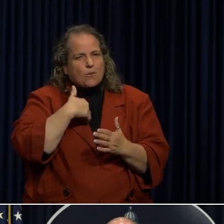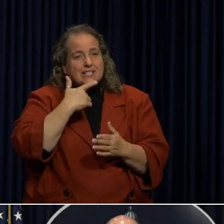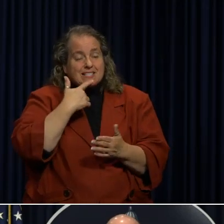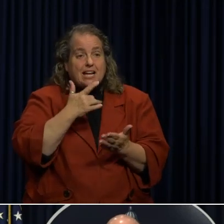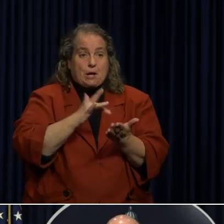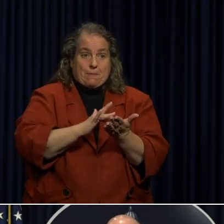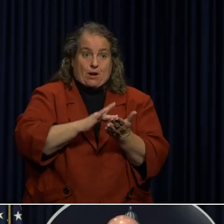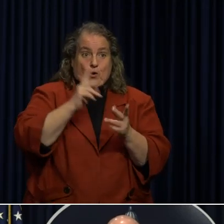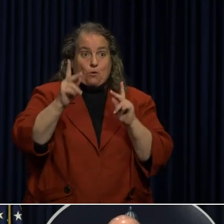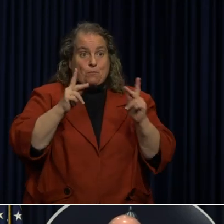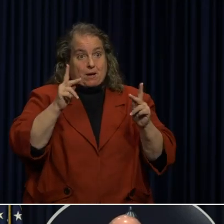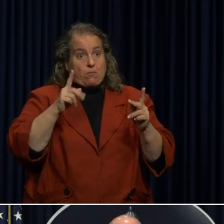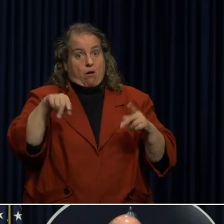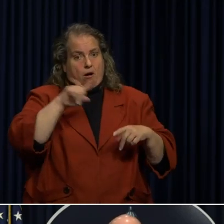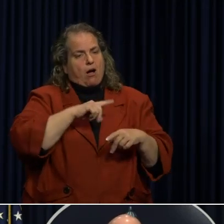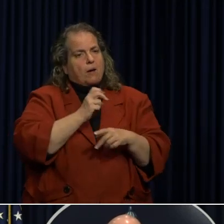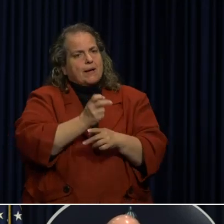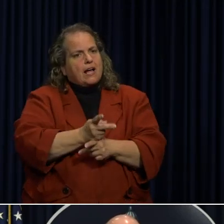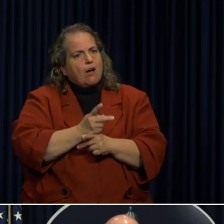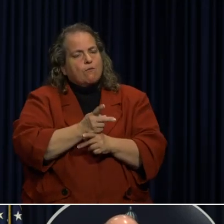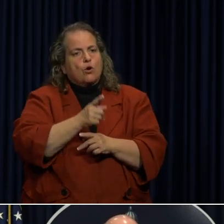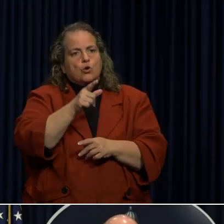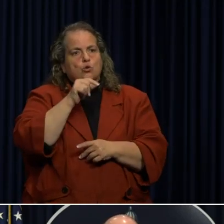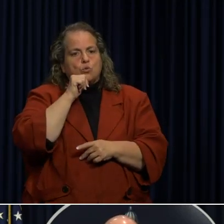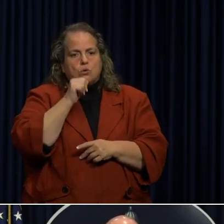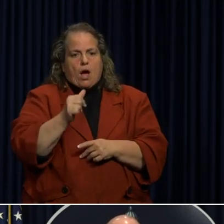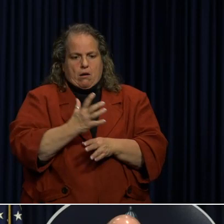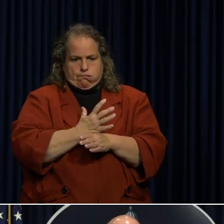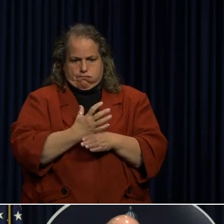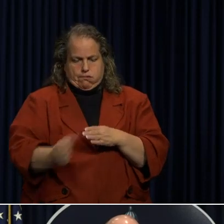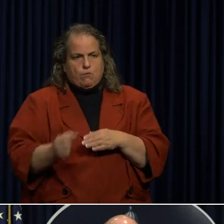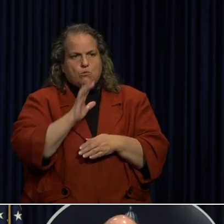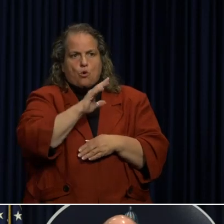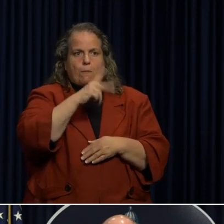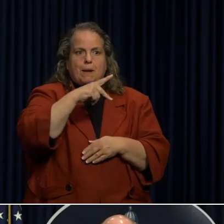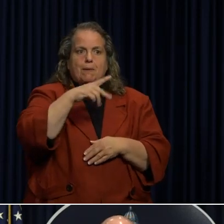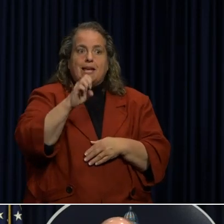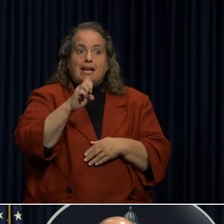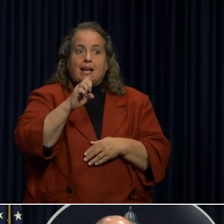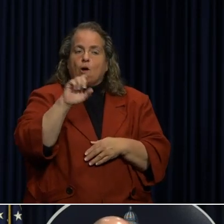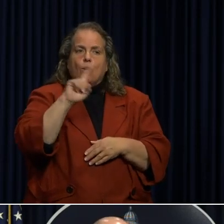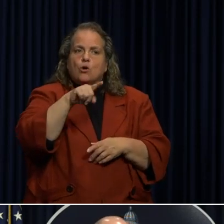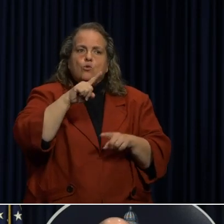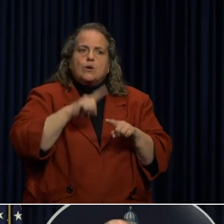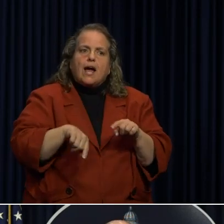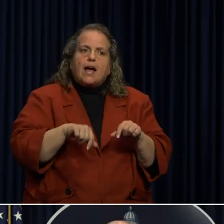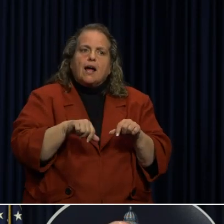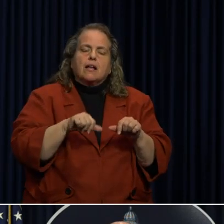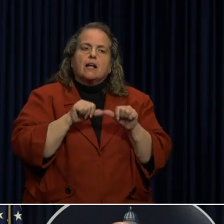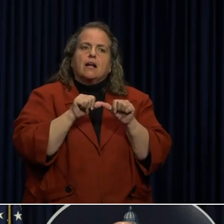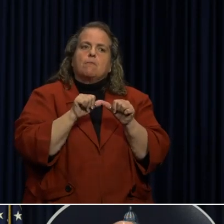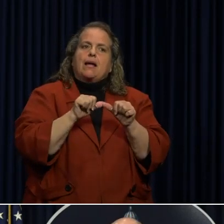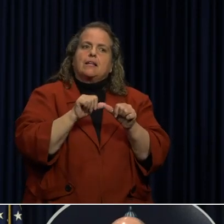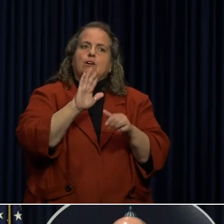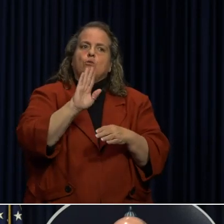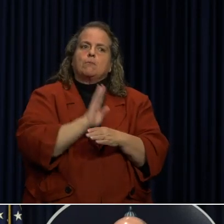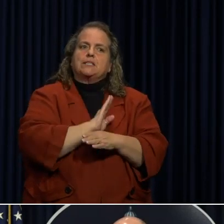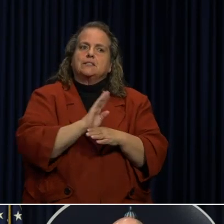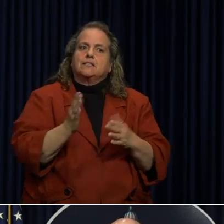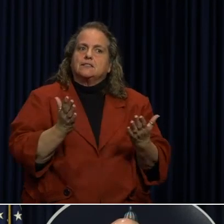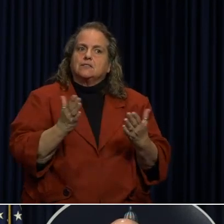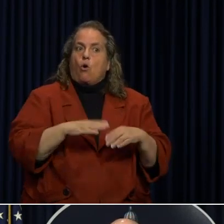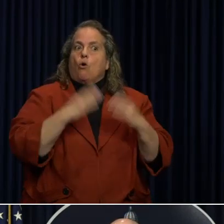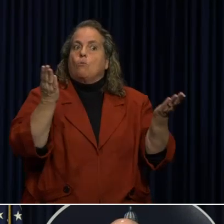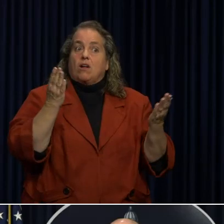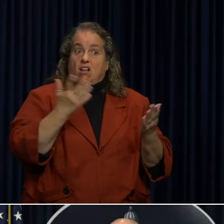all of a sudden we're not consuming PPE at a rate we can't sustain, and that creates the very problem we're trying to solve right now. Next slide, please,